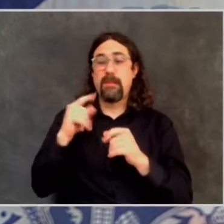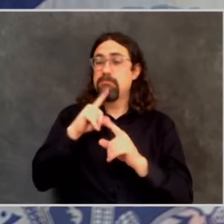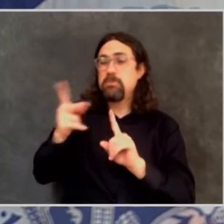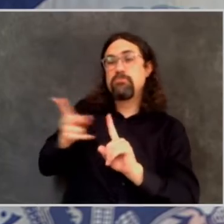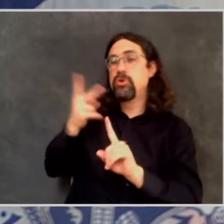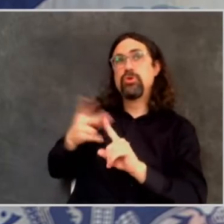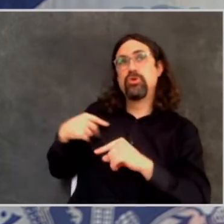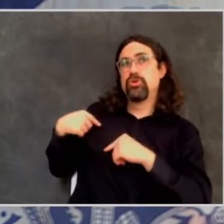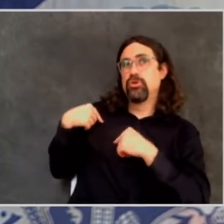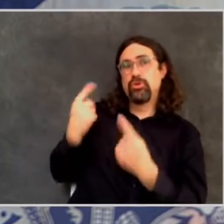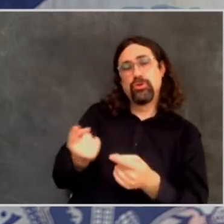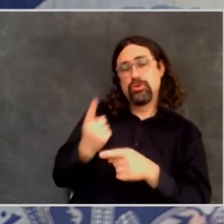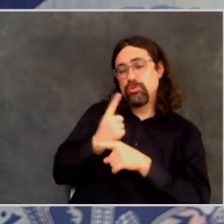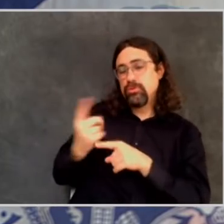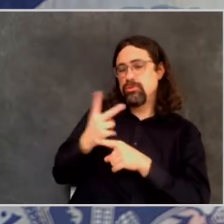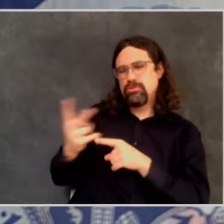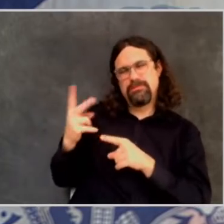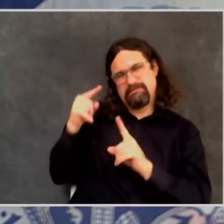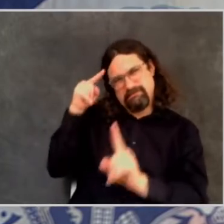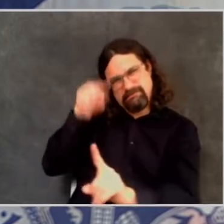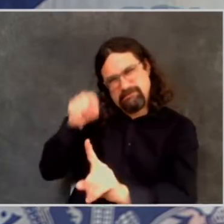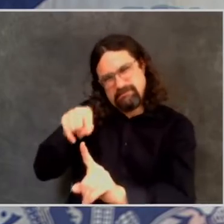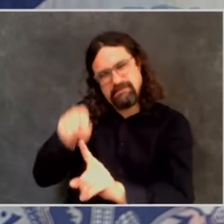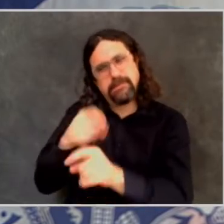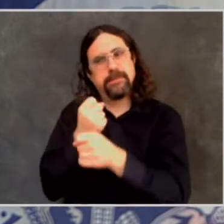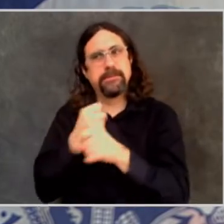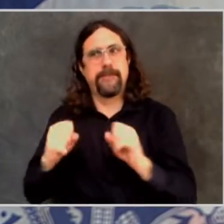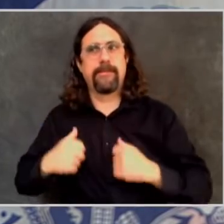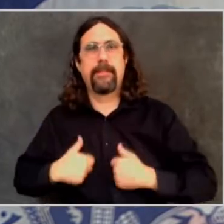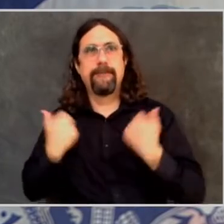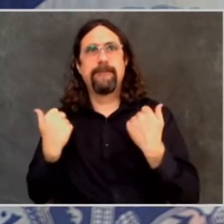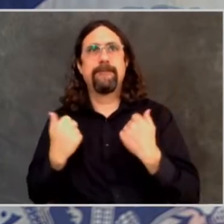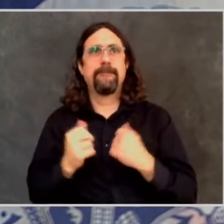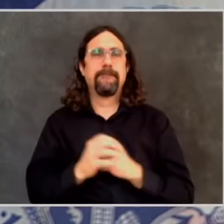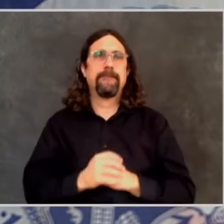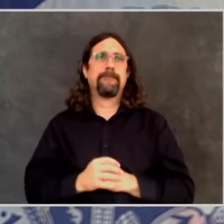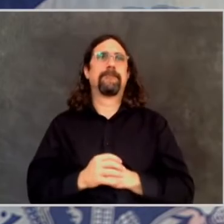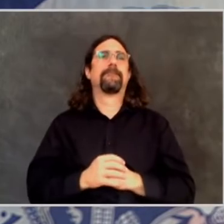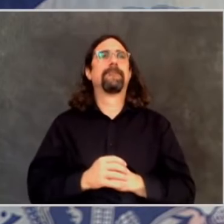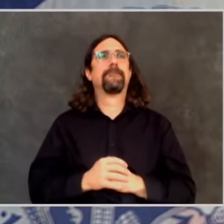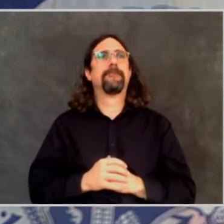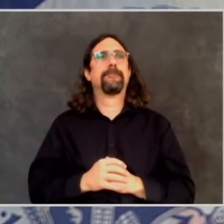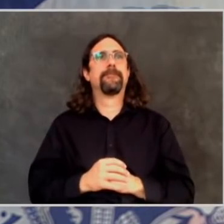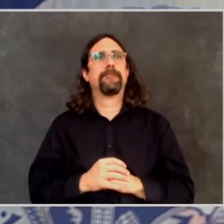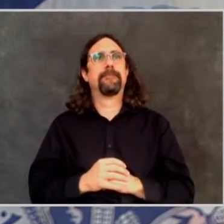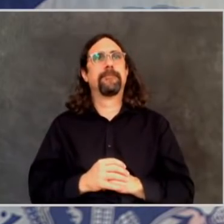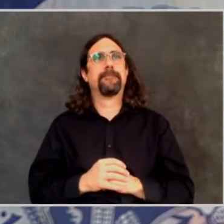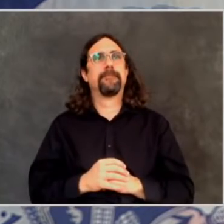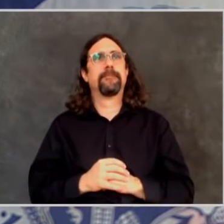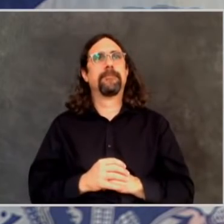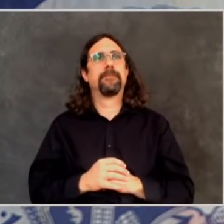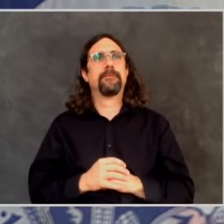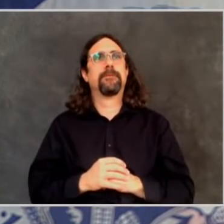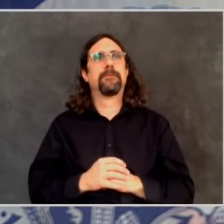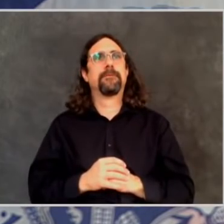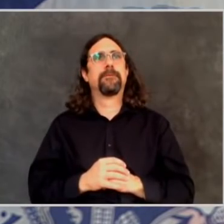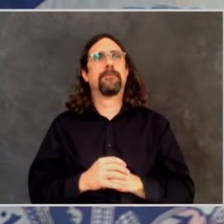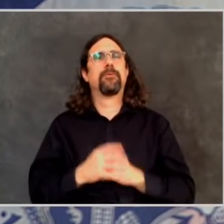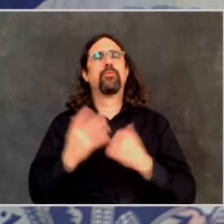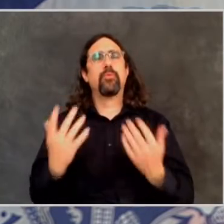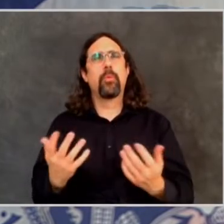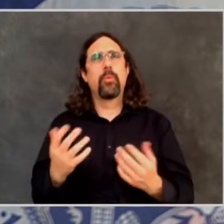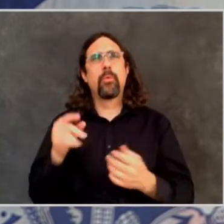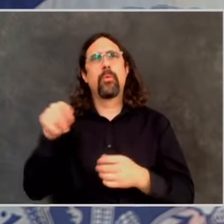And the local clinics were not in that immediate equation, obviously, and a lot of them were disrupted by shelter in place.